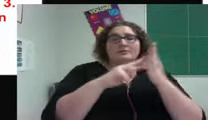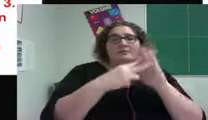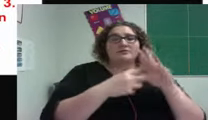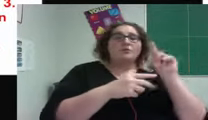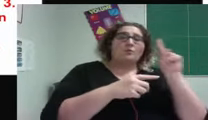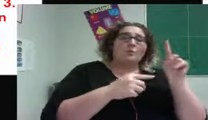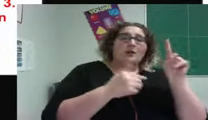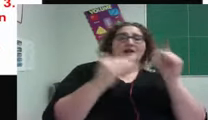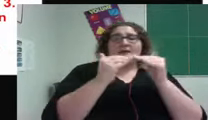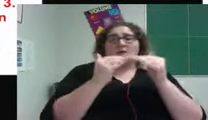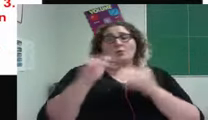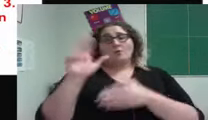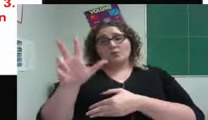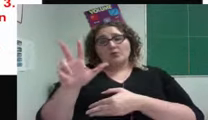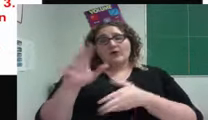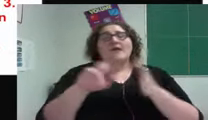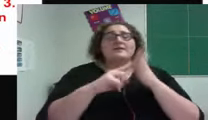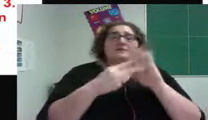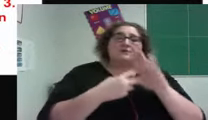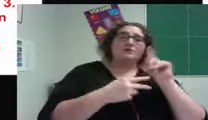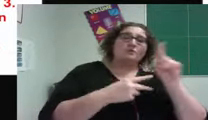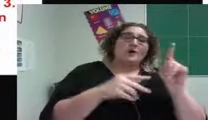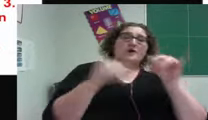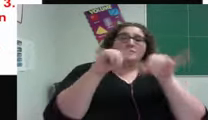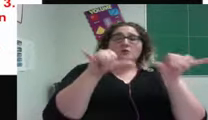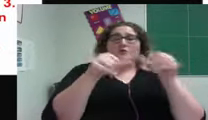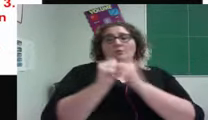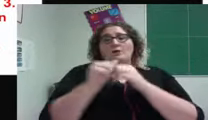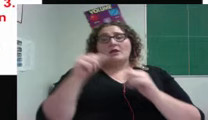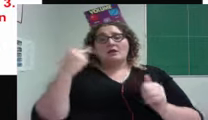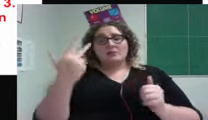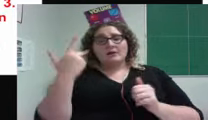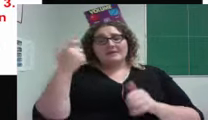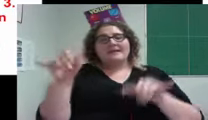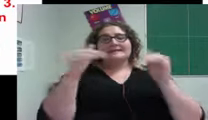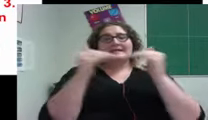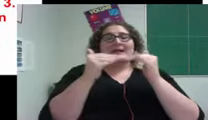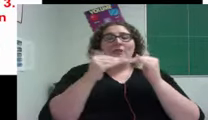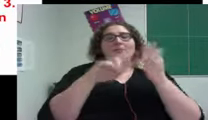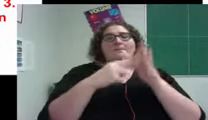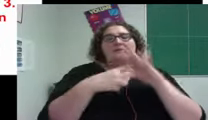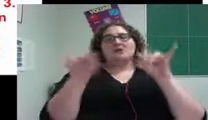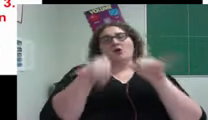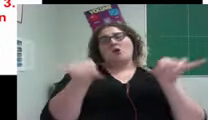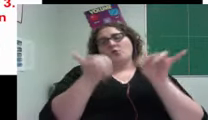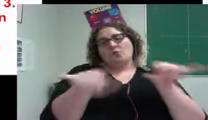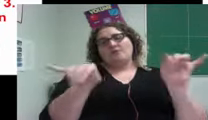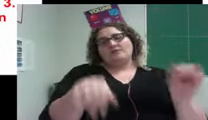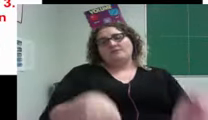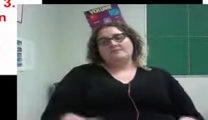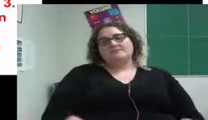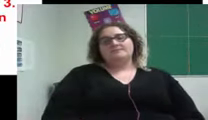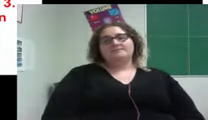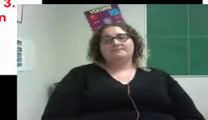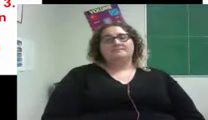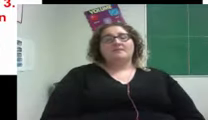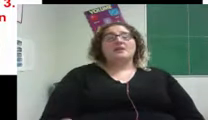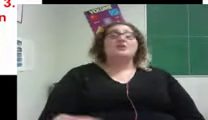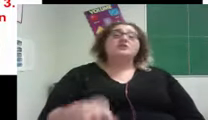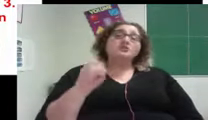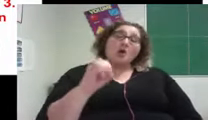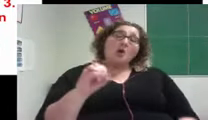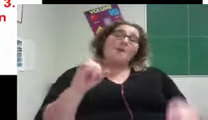are congruent. So basically, it's taking what we did in our two-column proof and putting it in